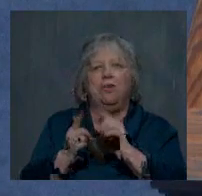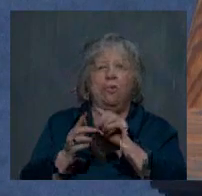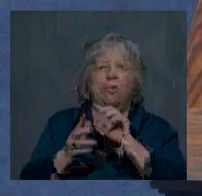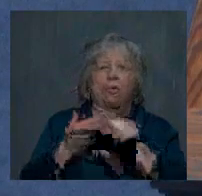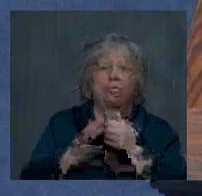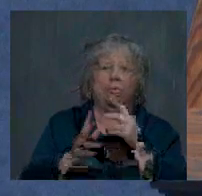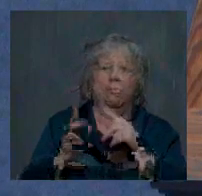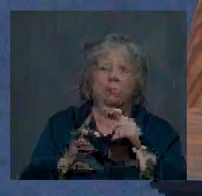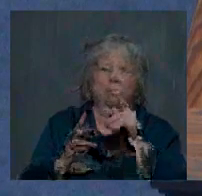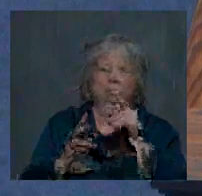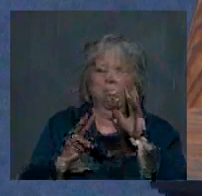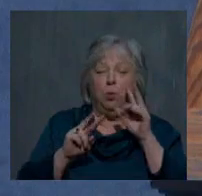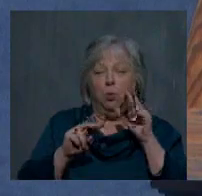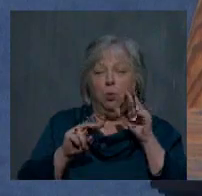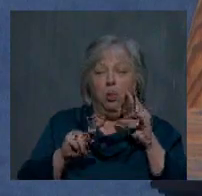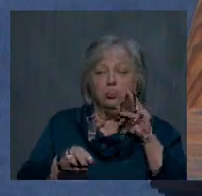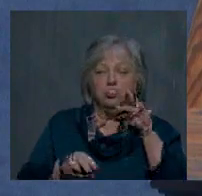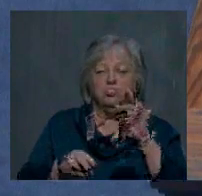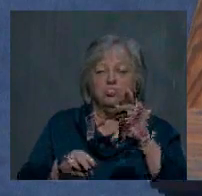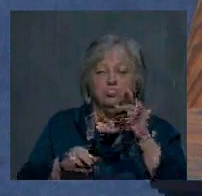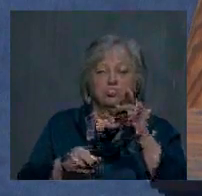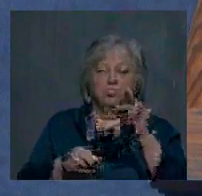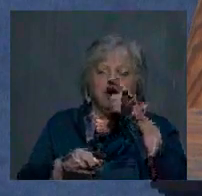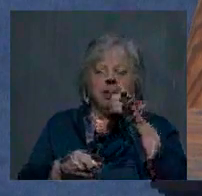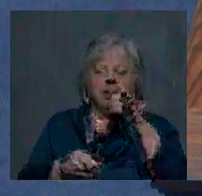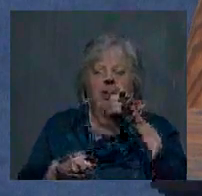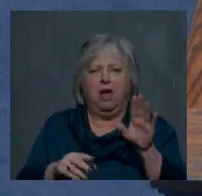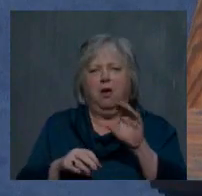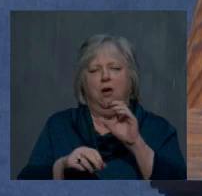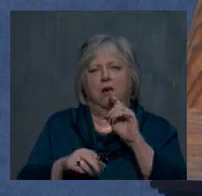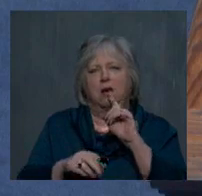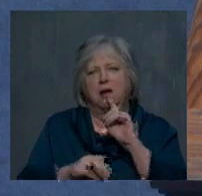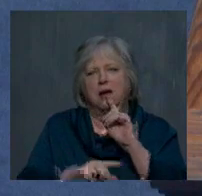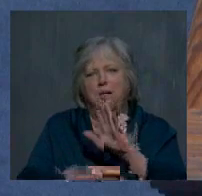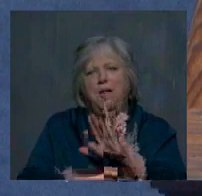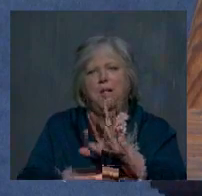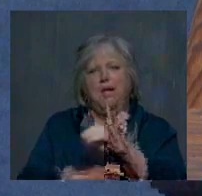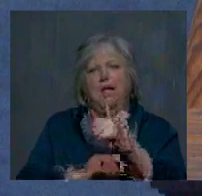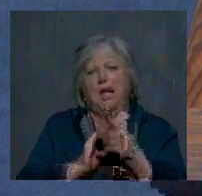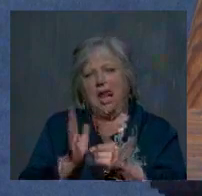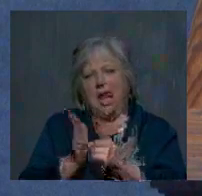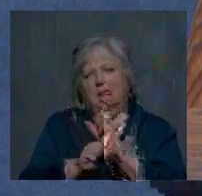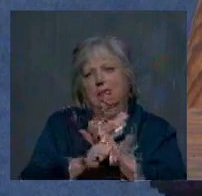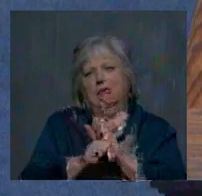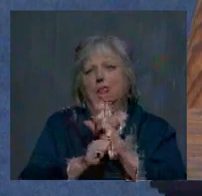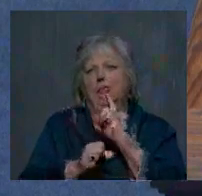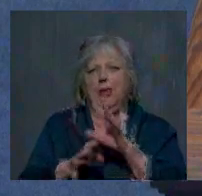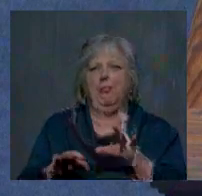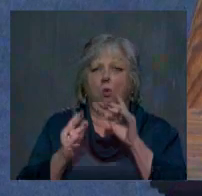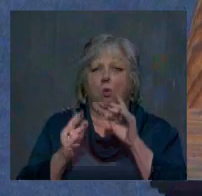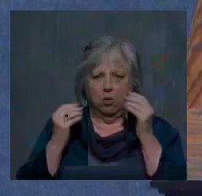which is a project. There are hours and commit then and going.